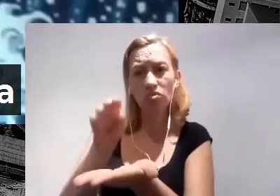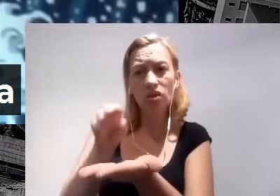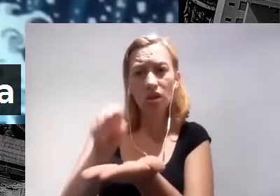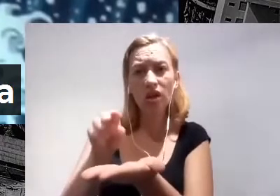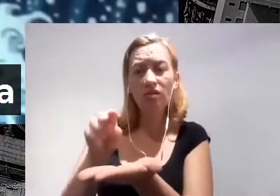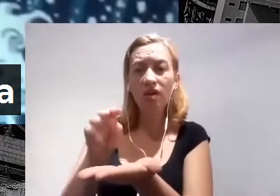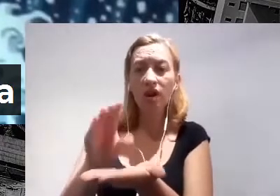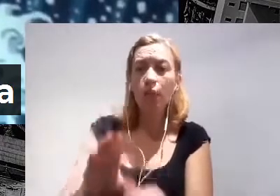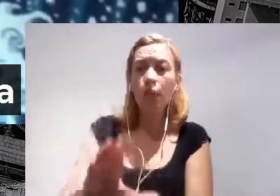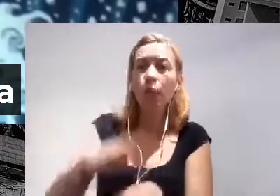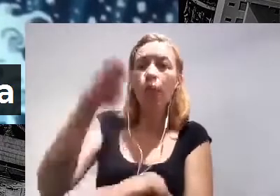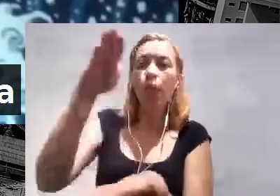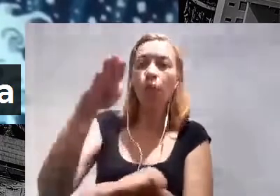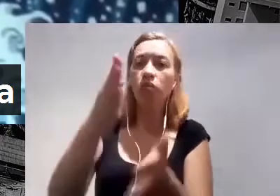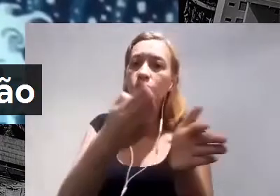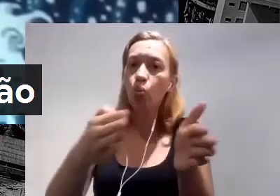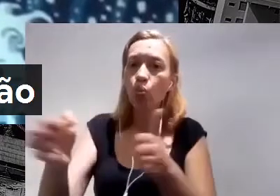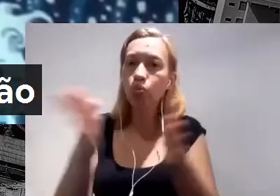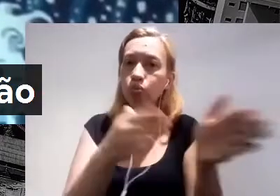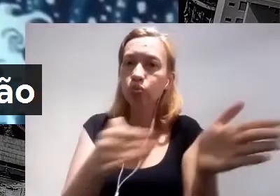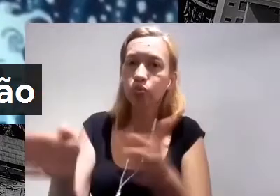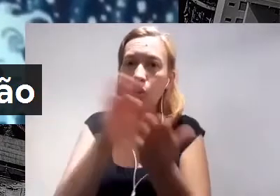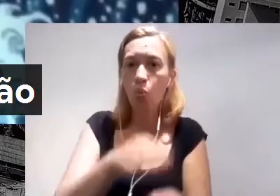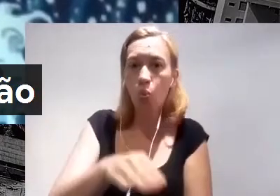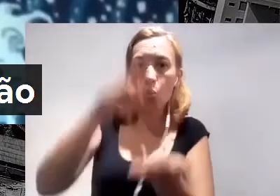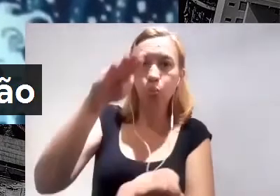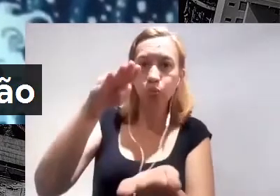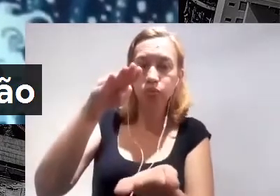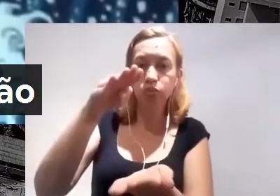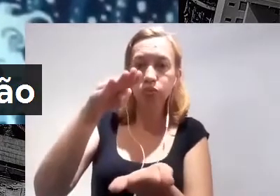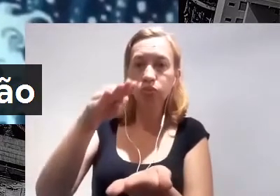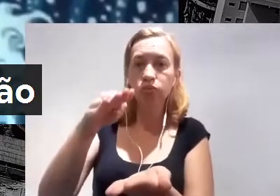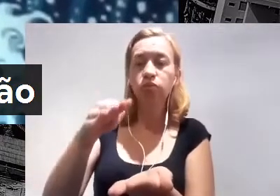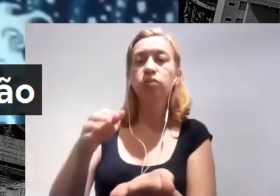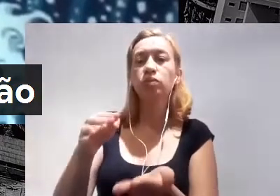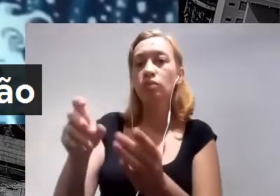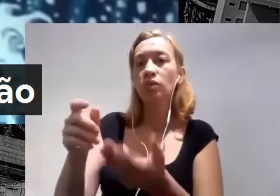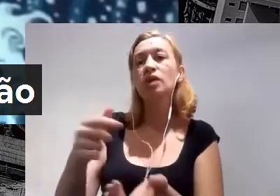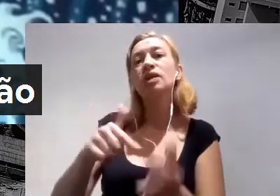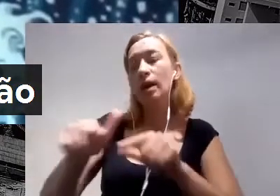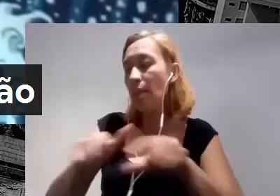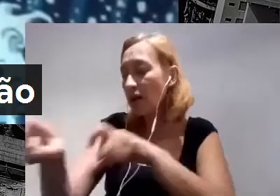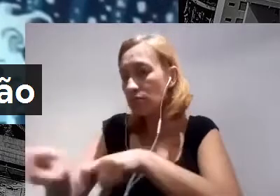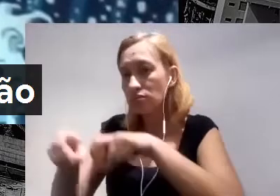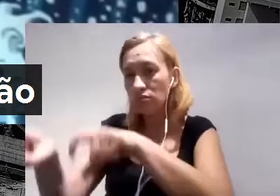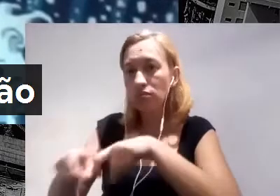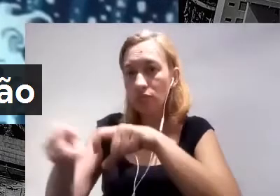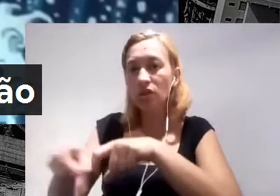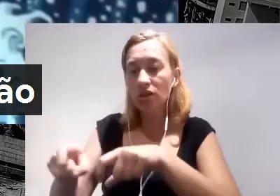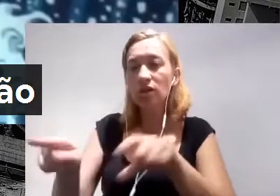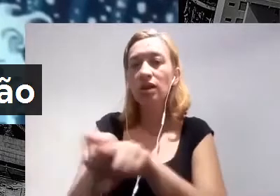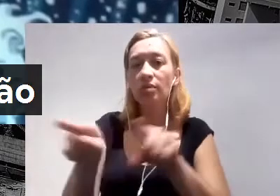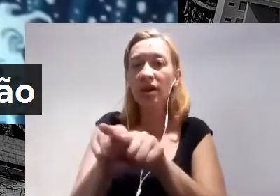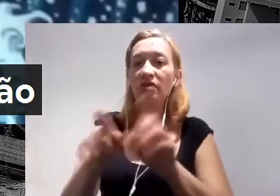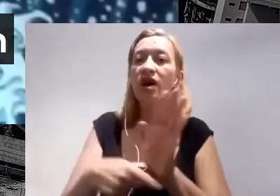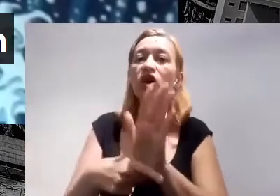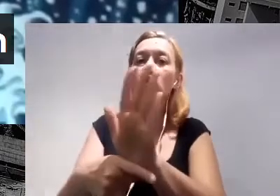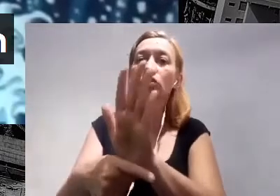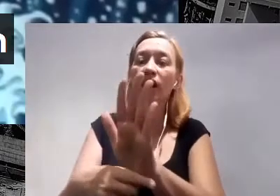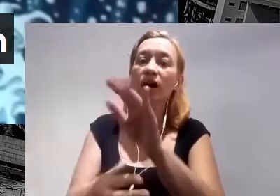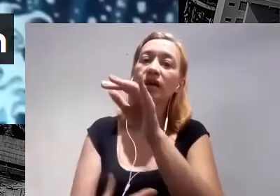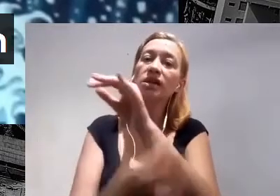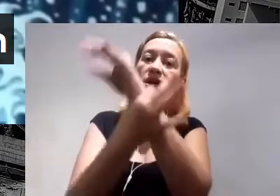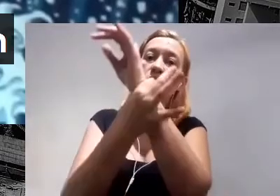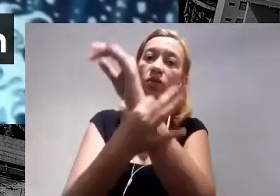economic livelihood and security benefits for those farmers, but they are simultaneously realizing greenhouse gas